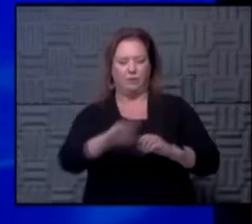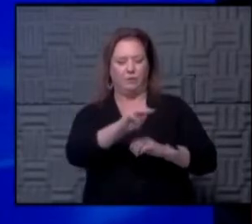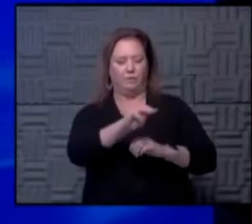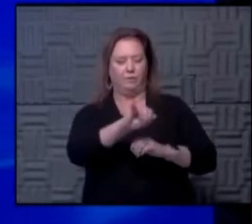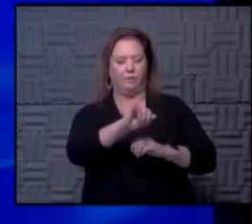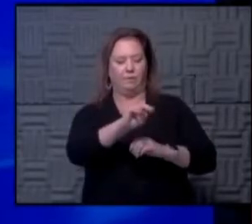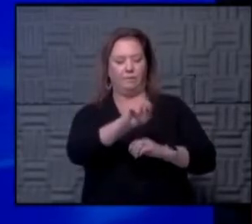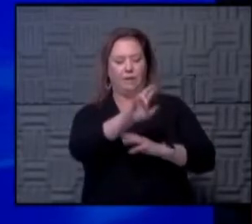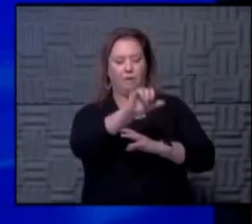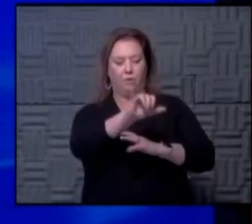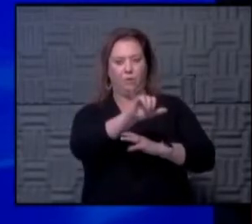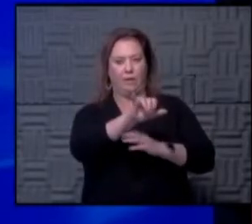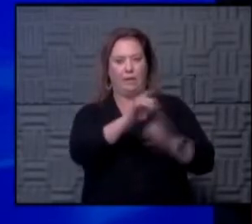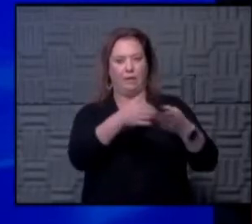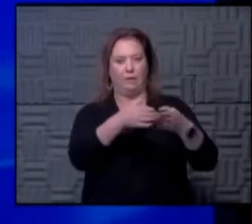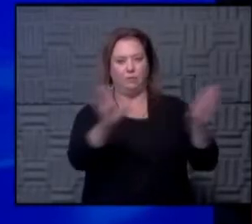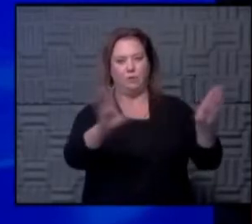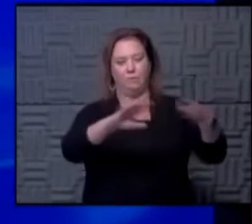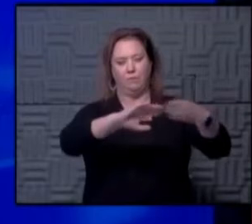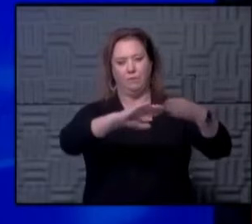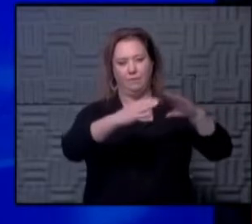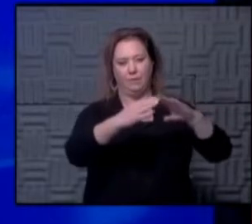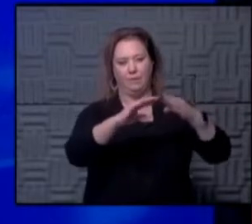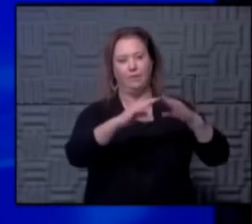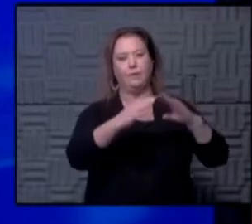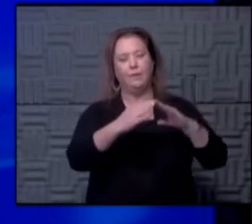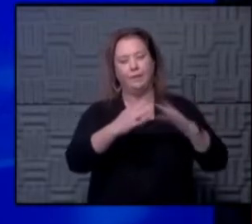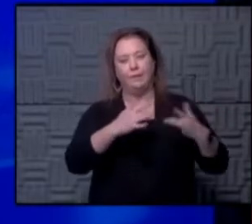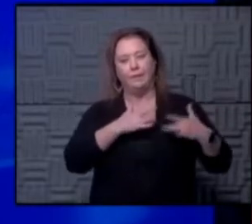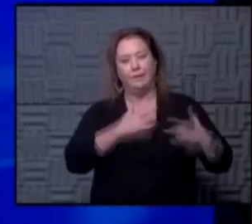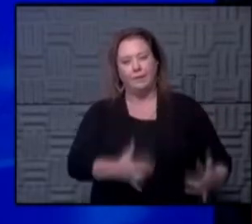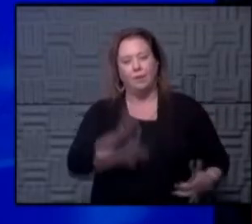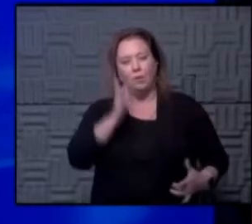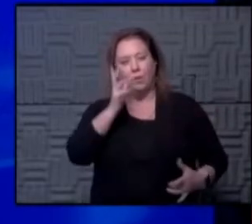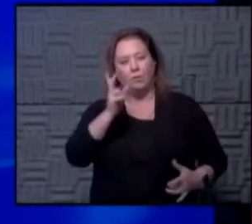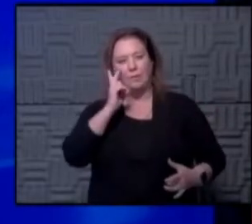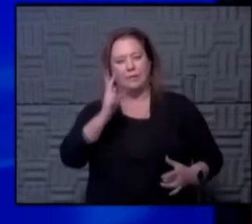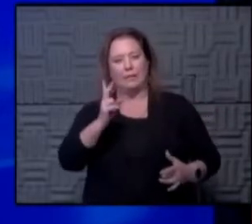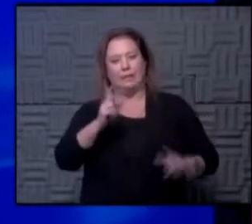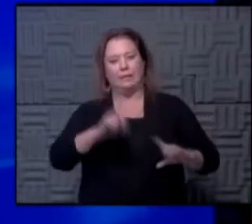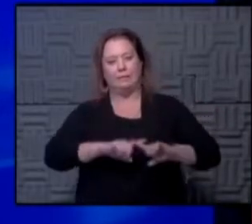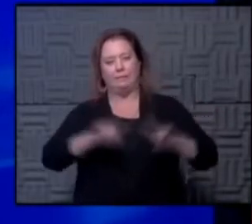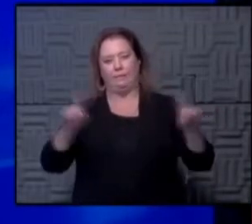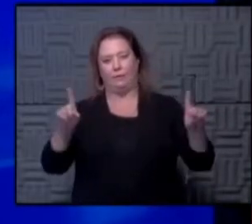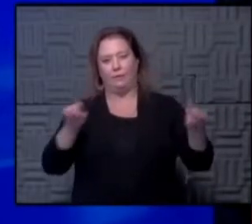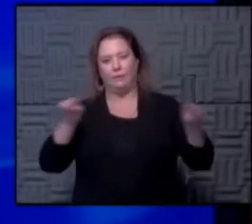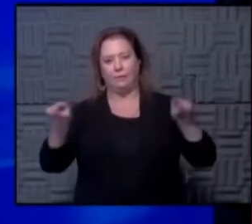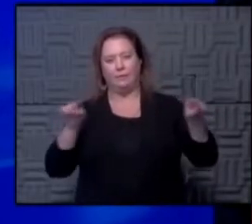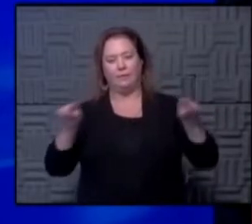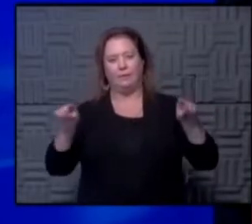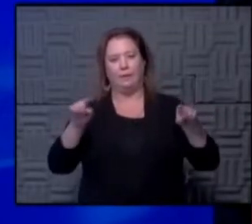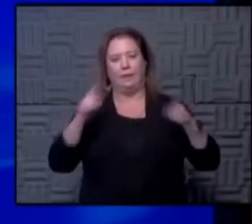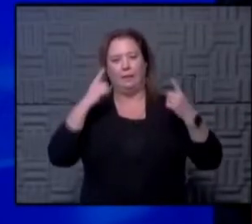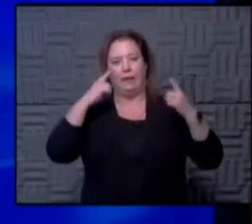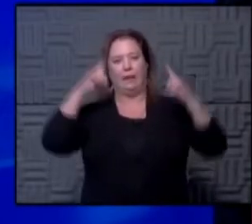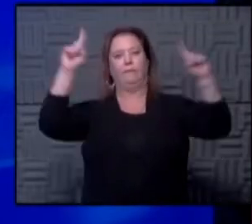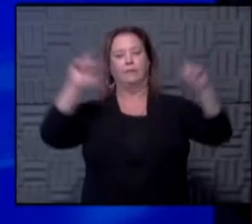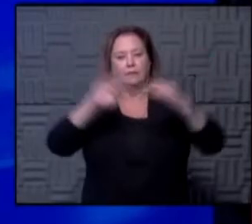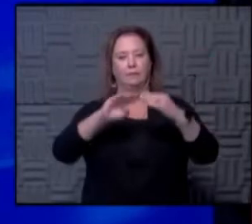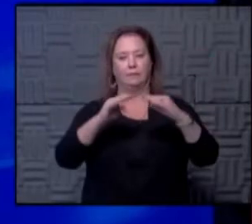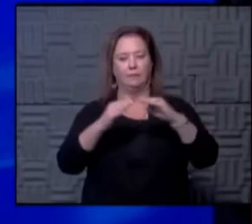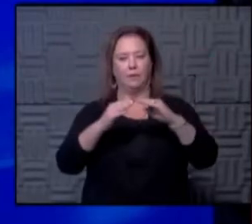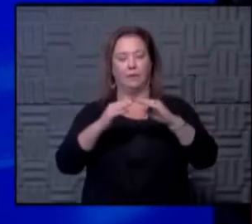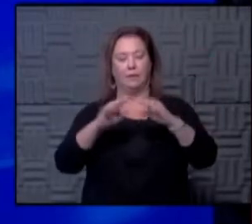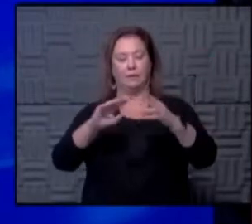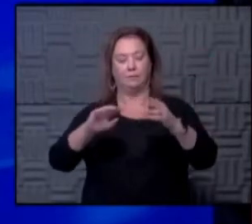minority participants in the general community. So it is likely that we will see some differences in the efficacy numbers